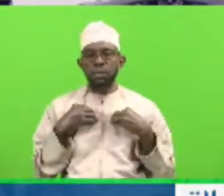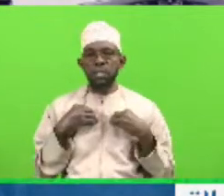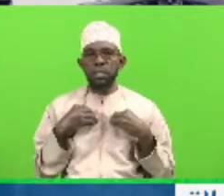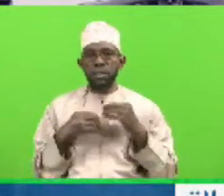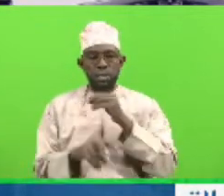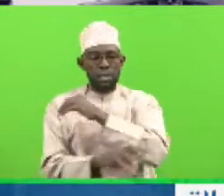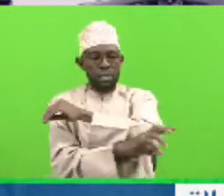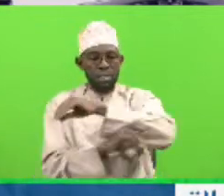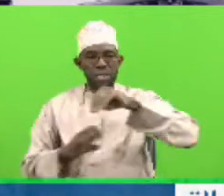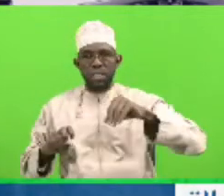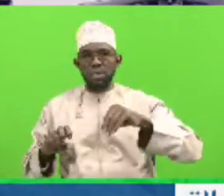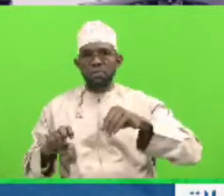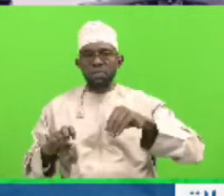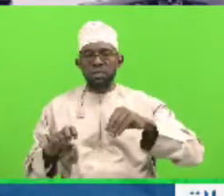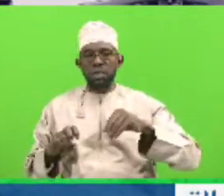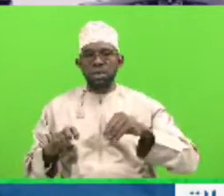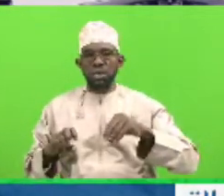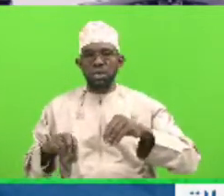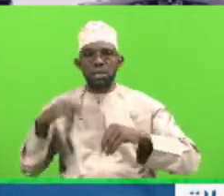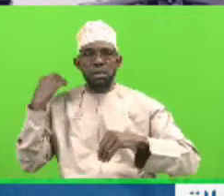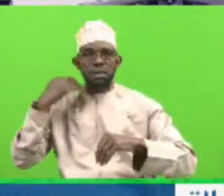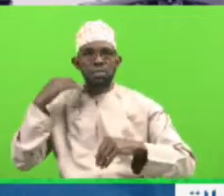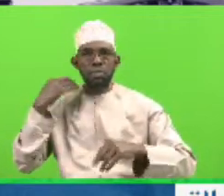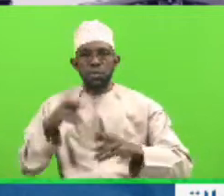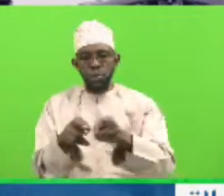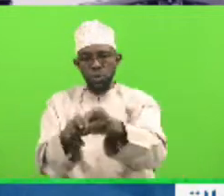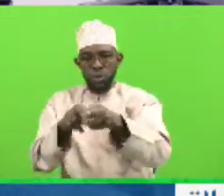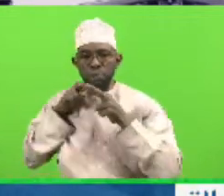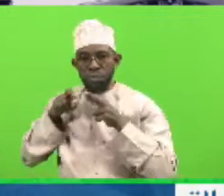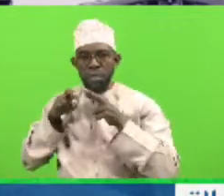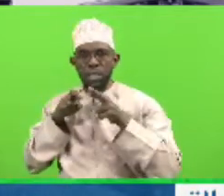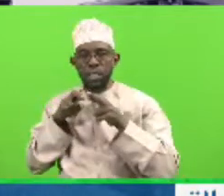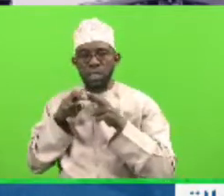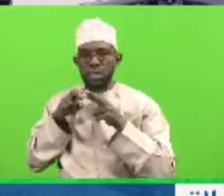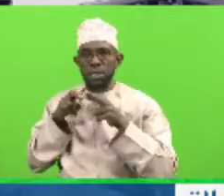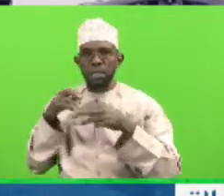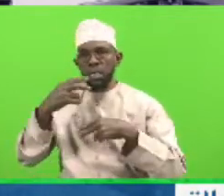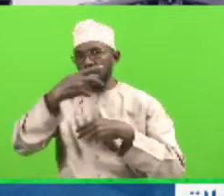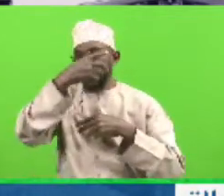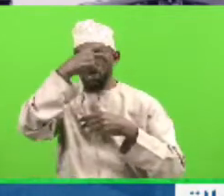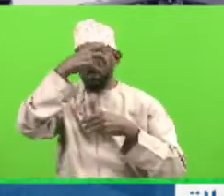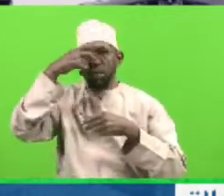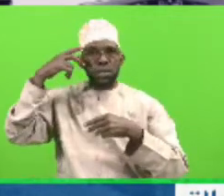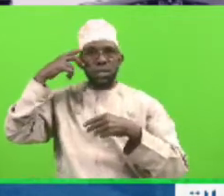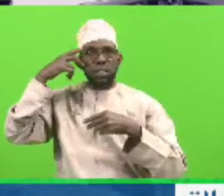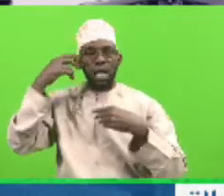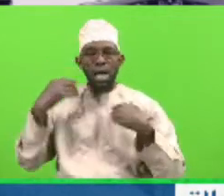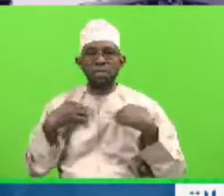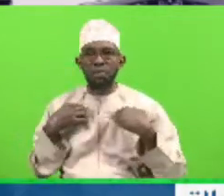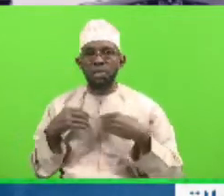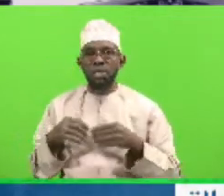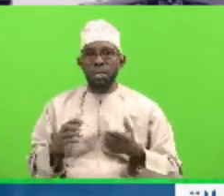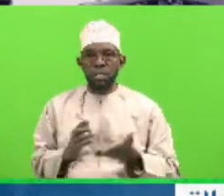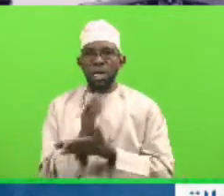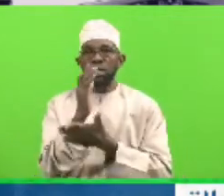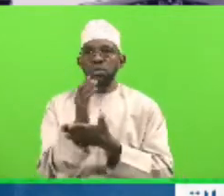thieves, robbers, rapists, and terrorists to have a right of association?